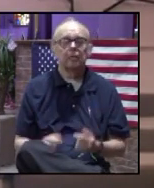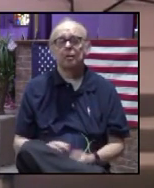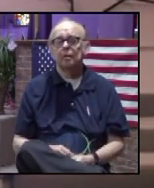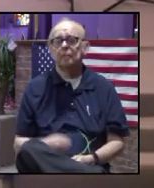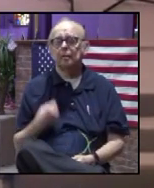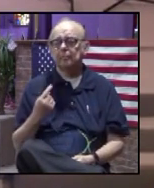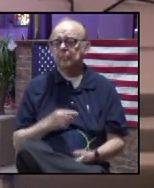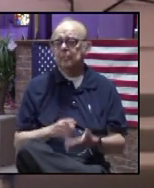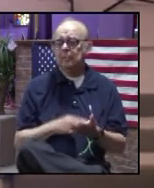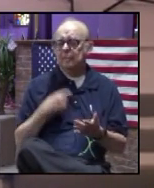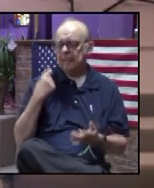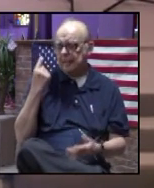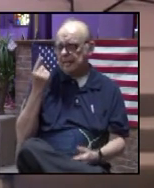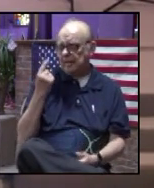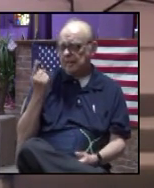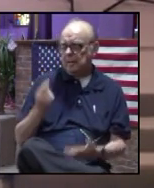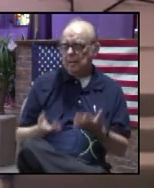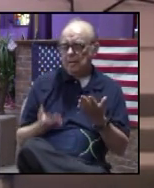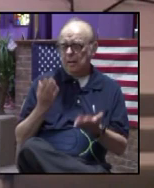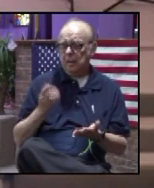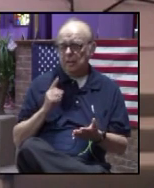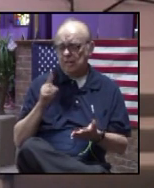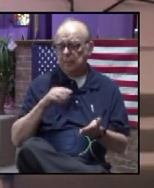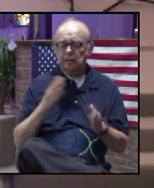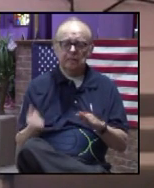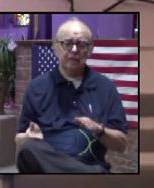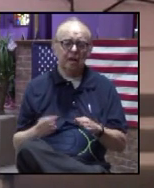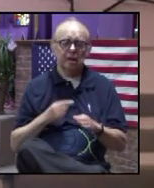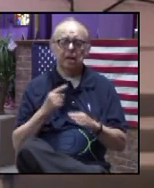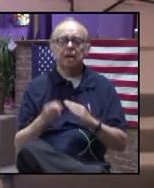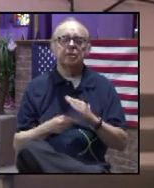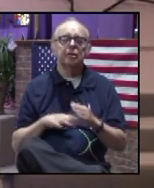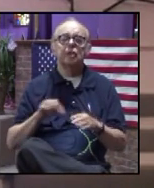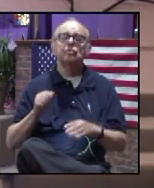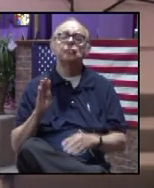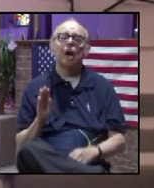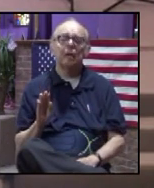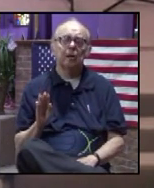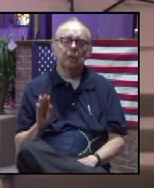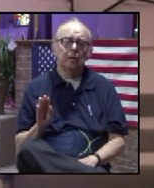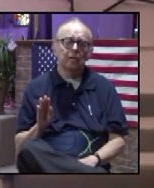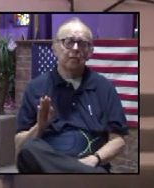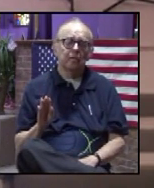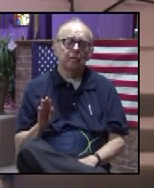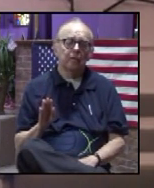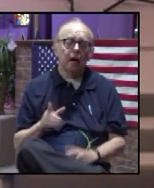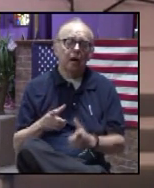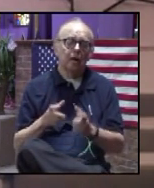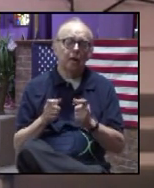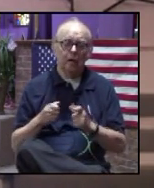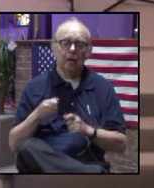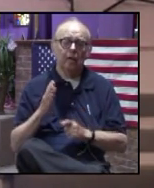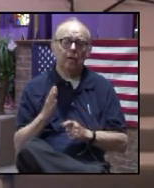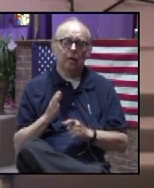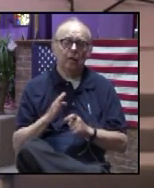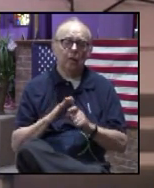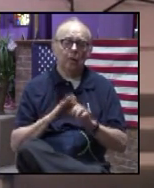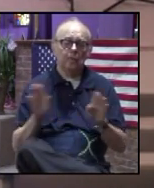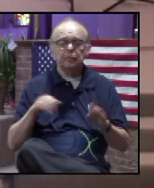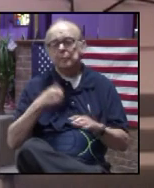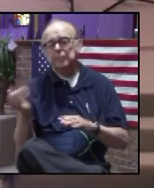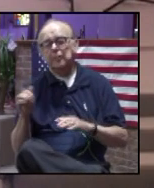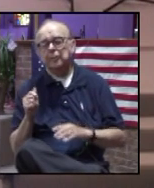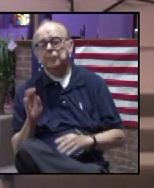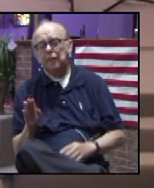We sometimes think maybe you're in a dead-end job. And then all of a sudden, God opens up another job.